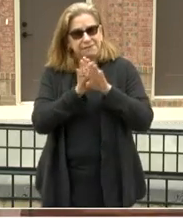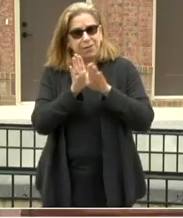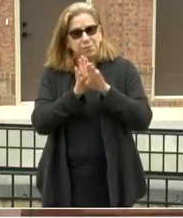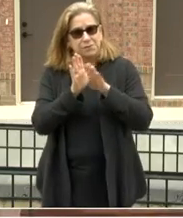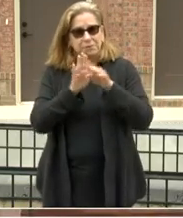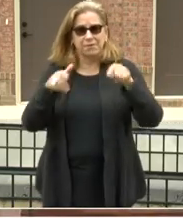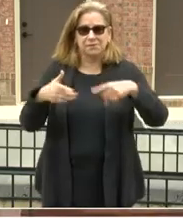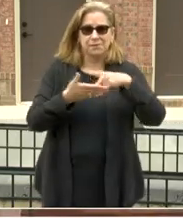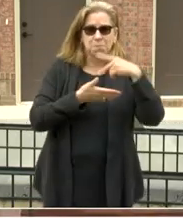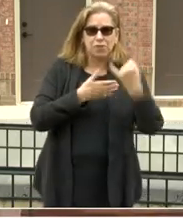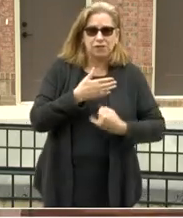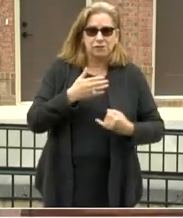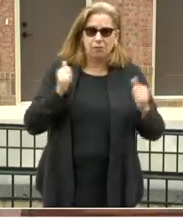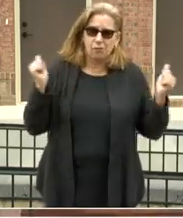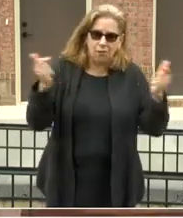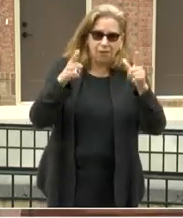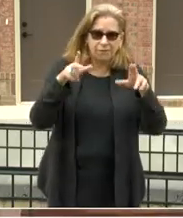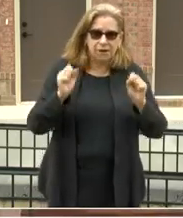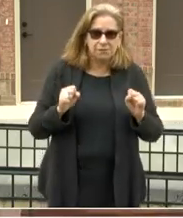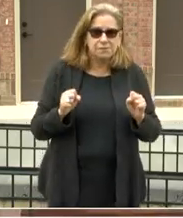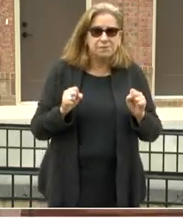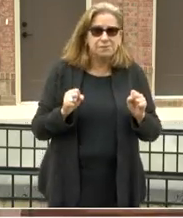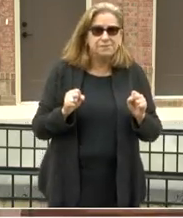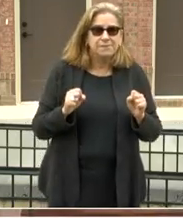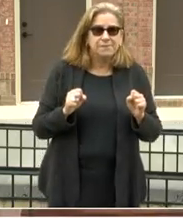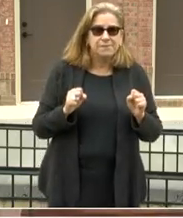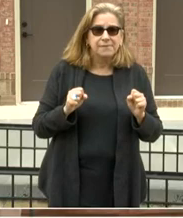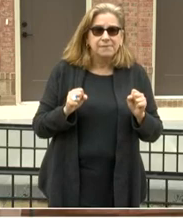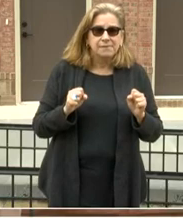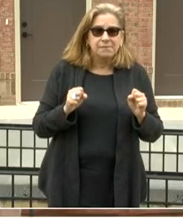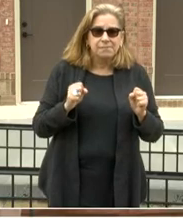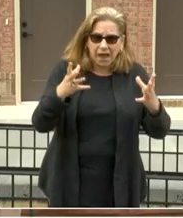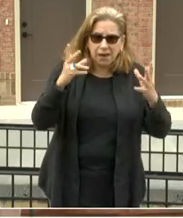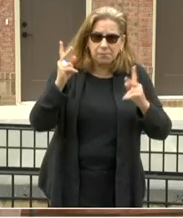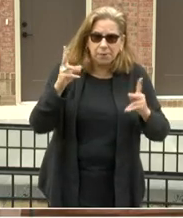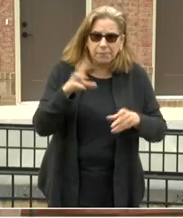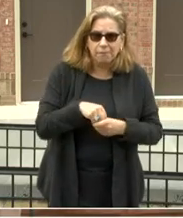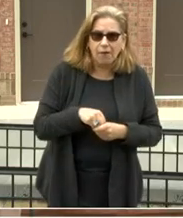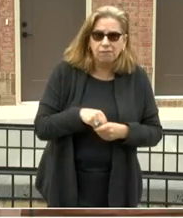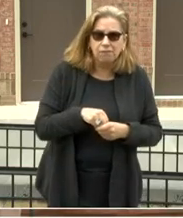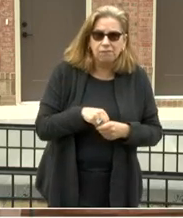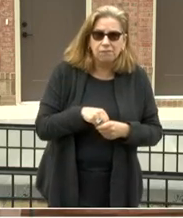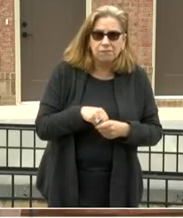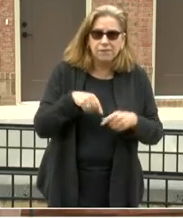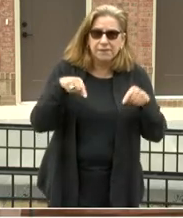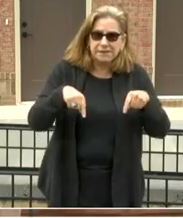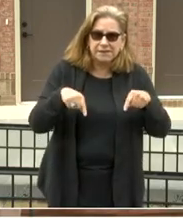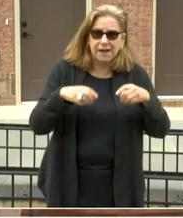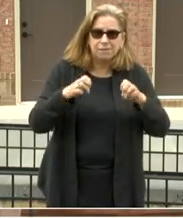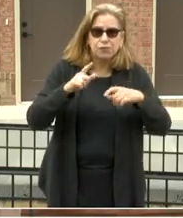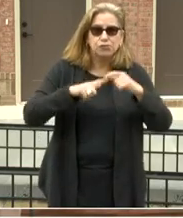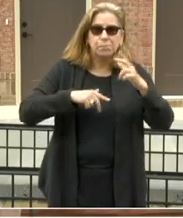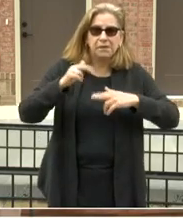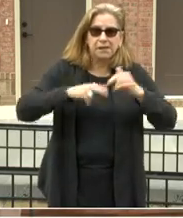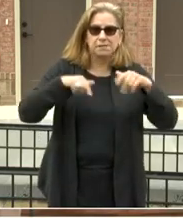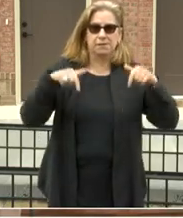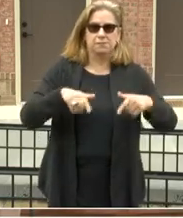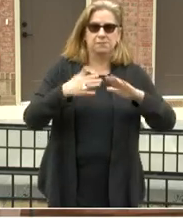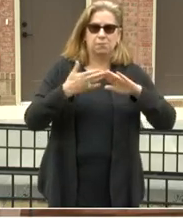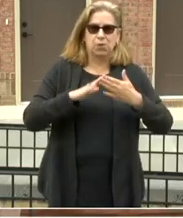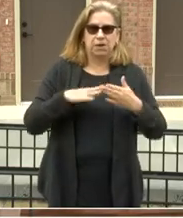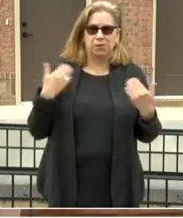se, but I can assure you that many people with many efforts built this community. We are